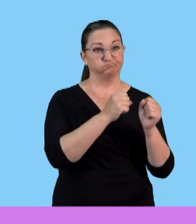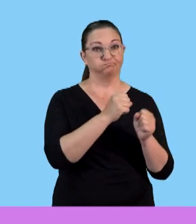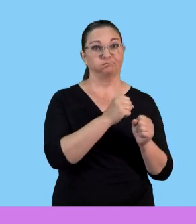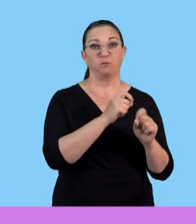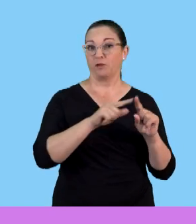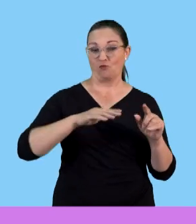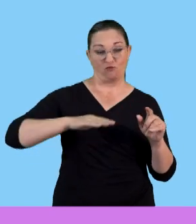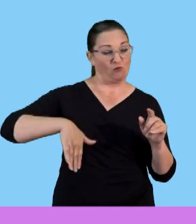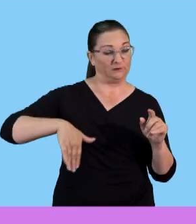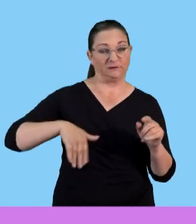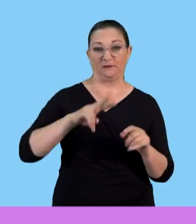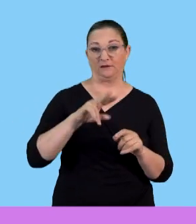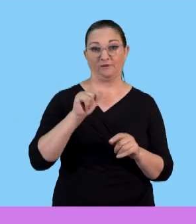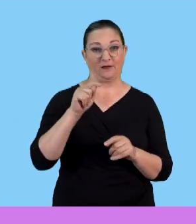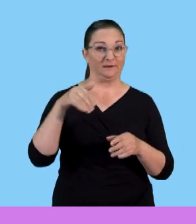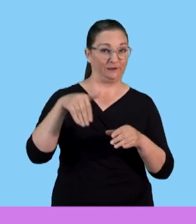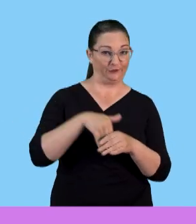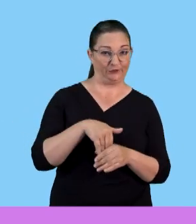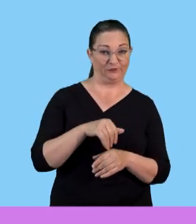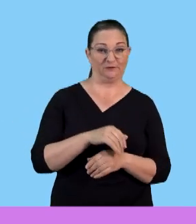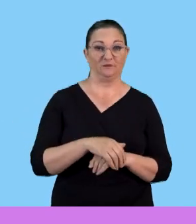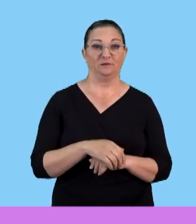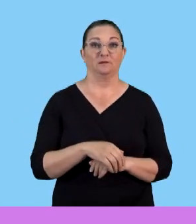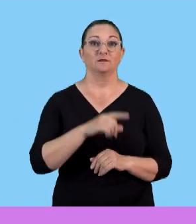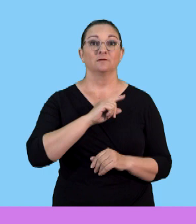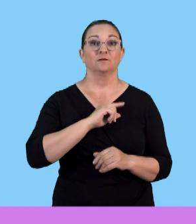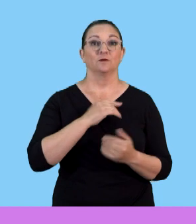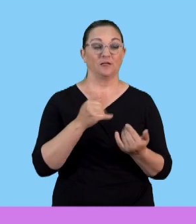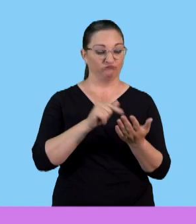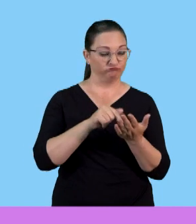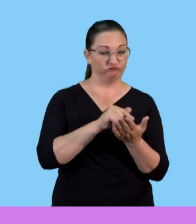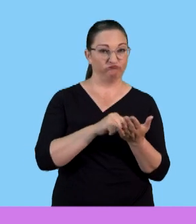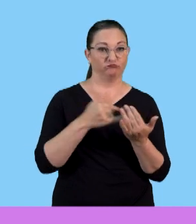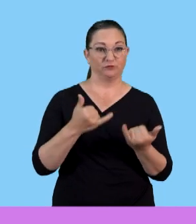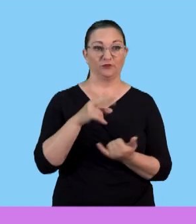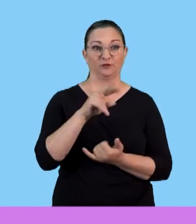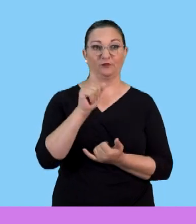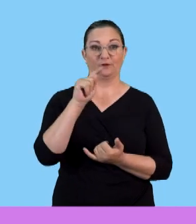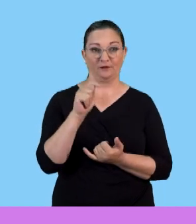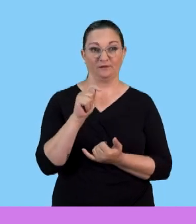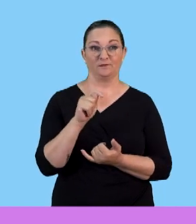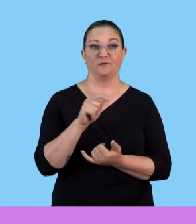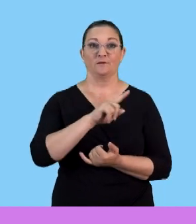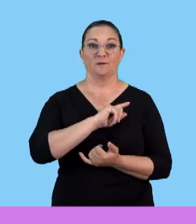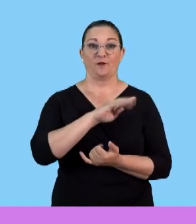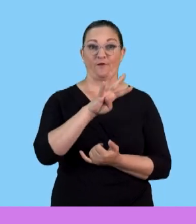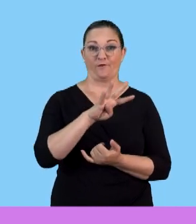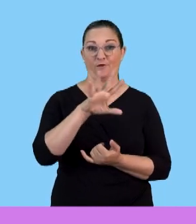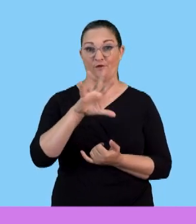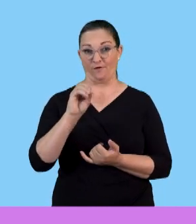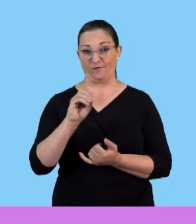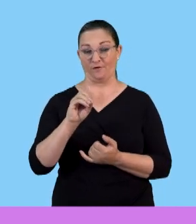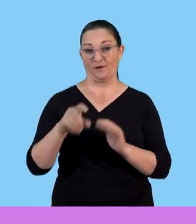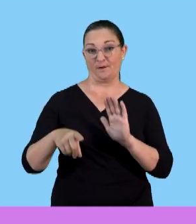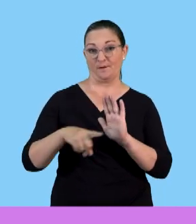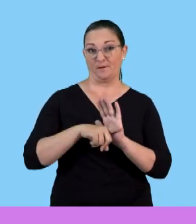manufacturers. They have not yet included VAT. So in order for you to calculate the VAT amount, you can take the 450